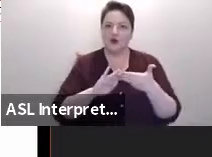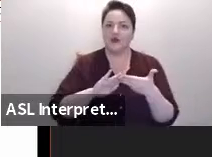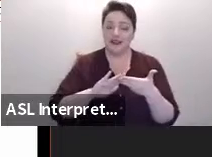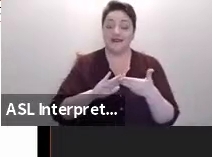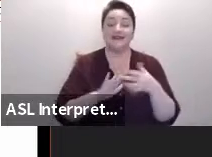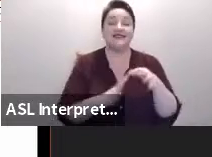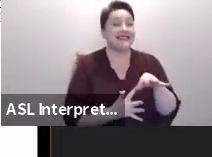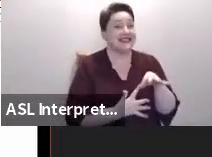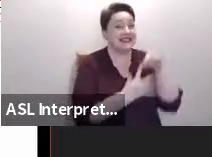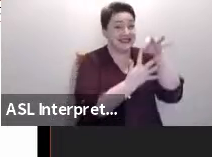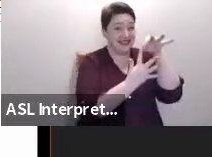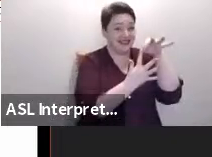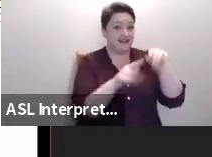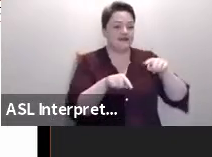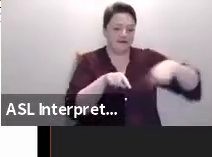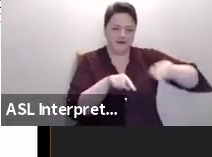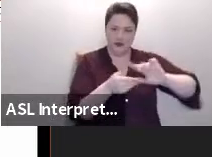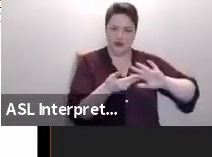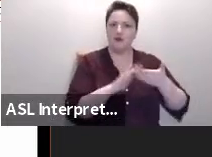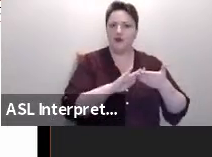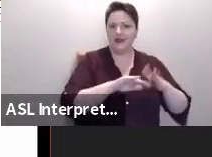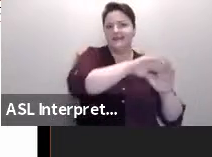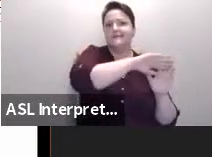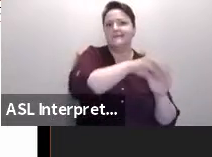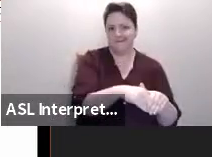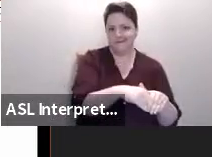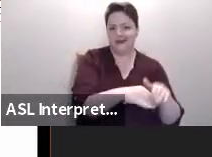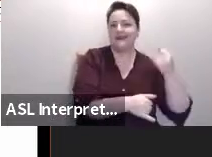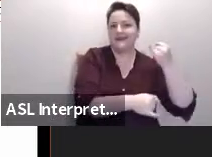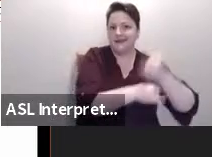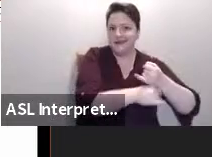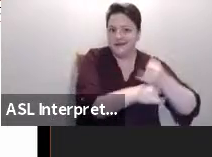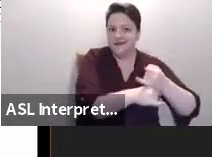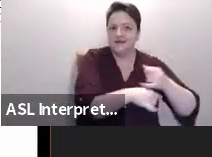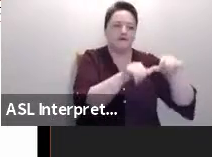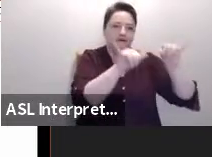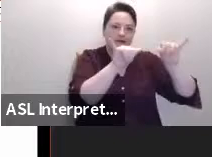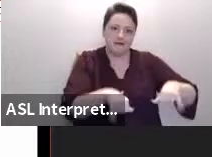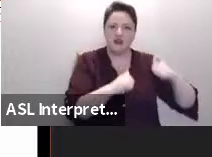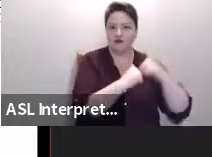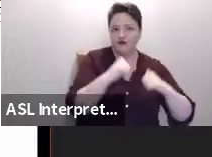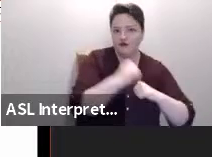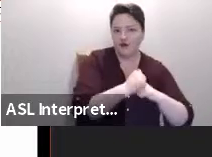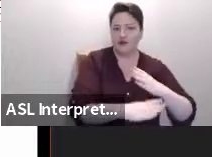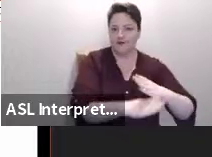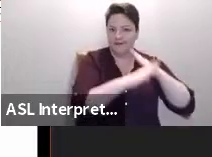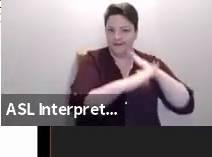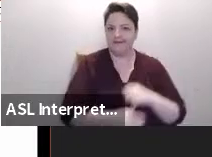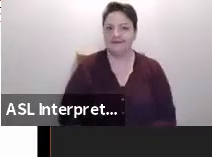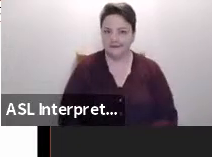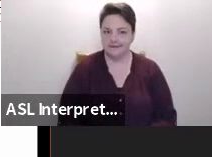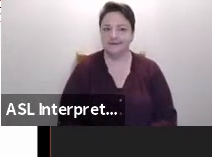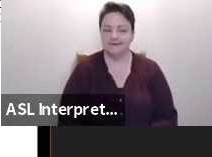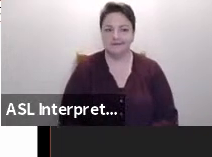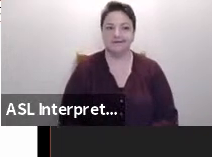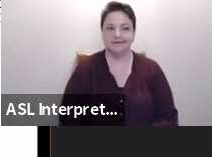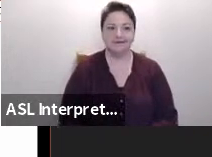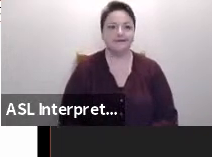experience institutional, systemic, and structural barriers.